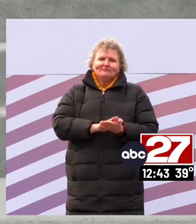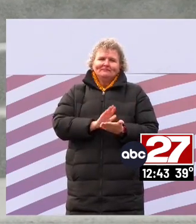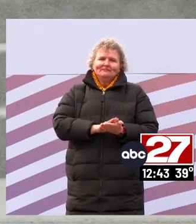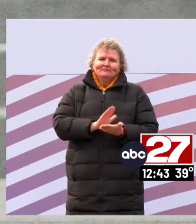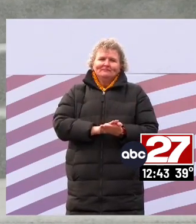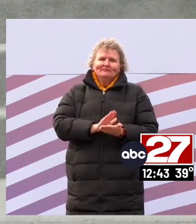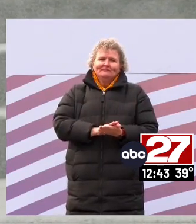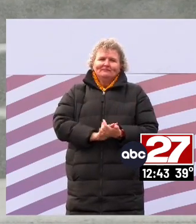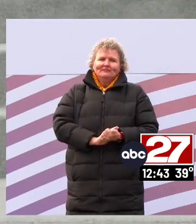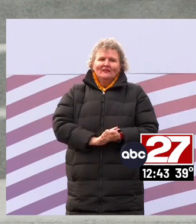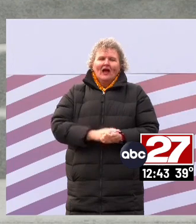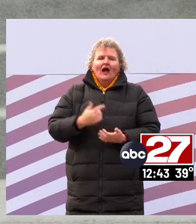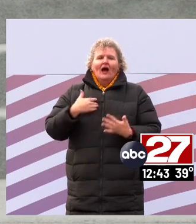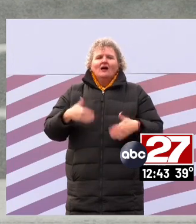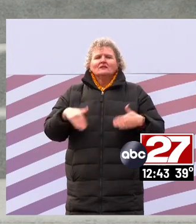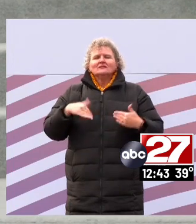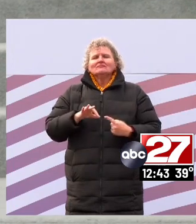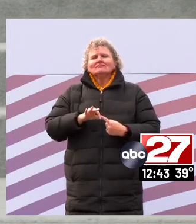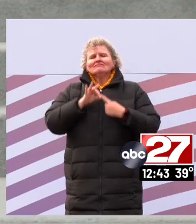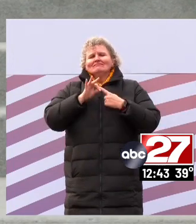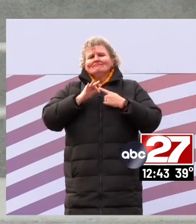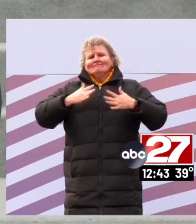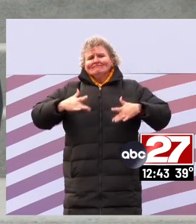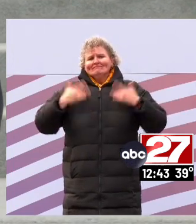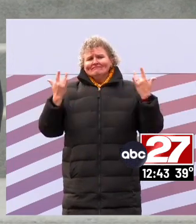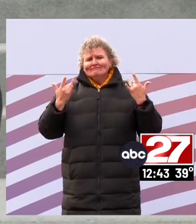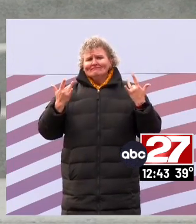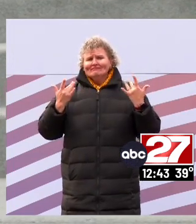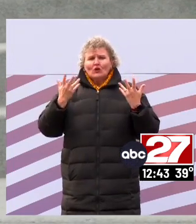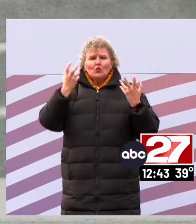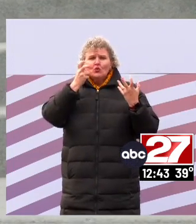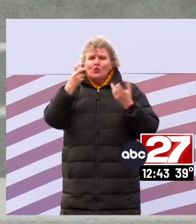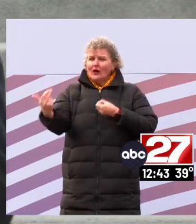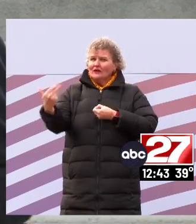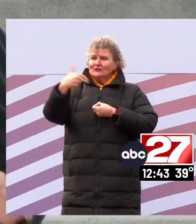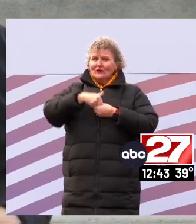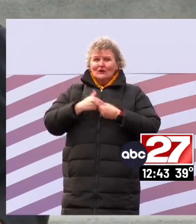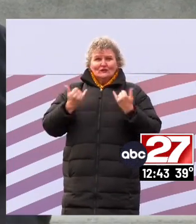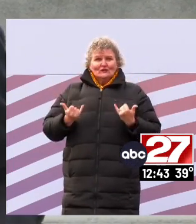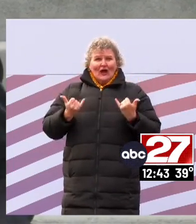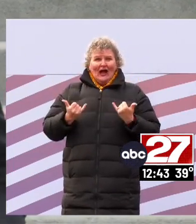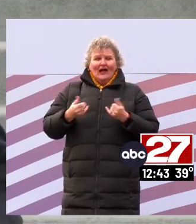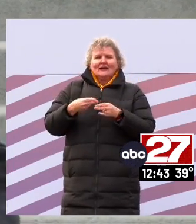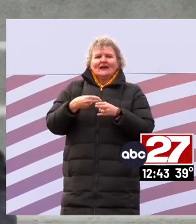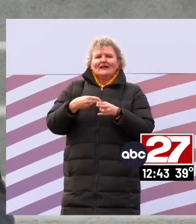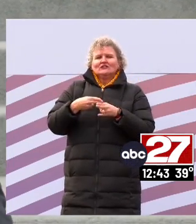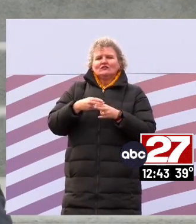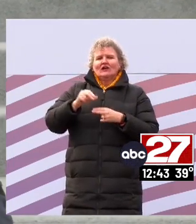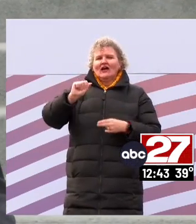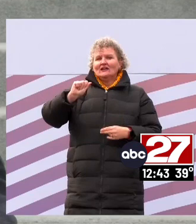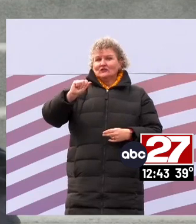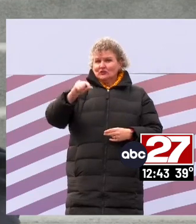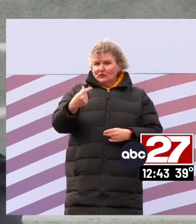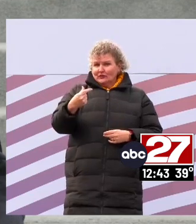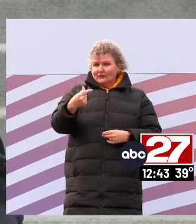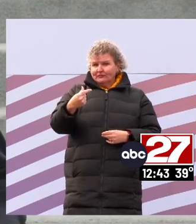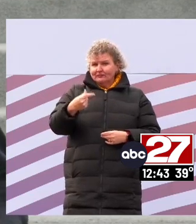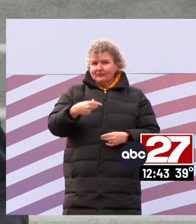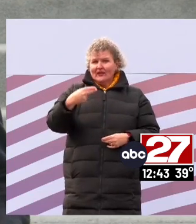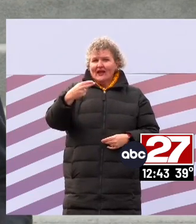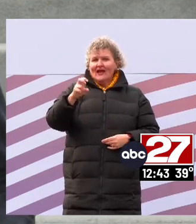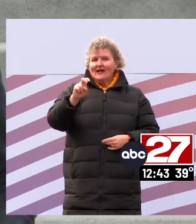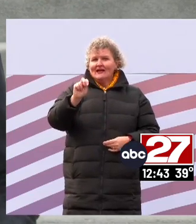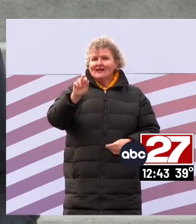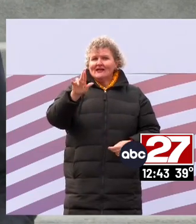I'm especially pleased to be joined today by Acting Attorney General Henry, Treasurer Garrity, and Auditor